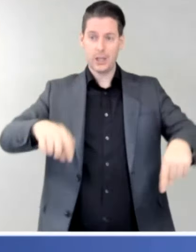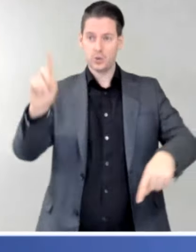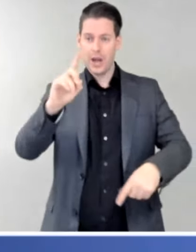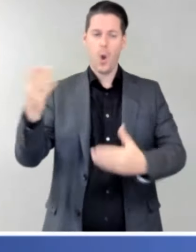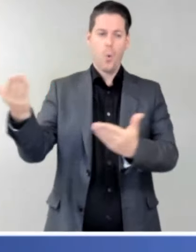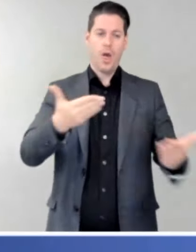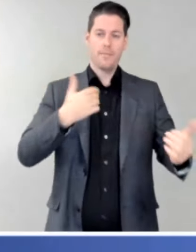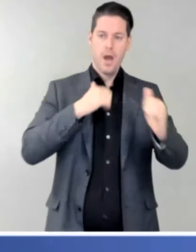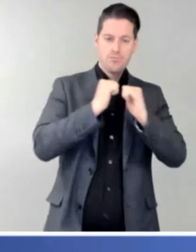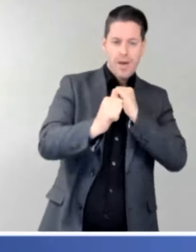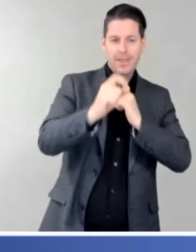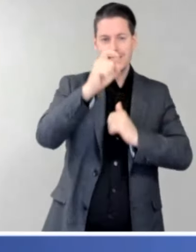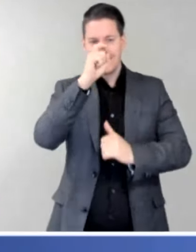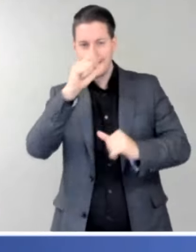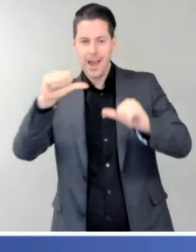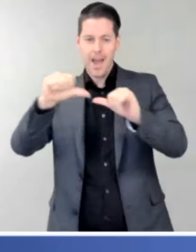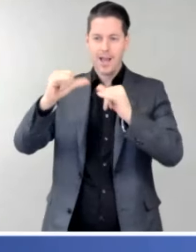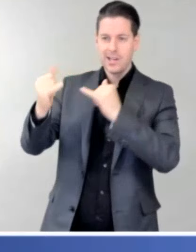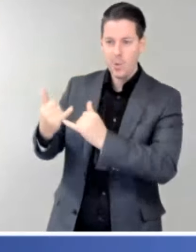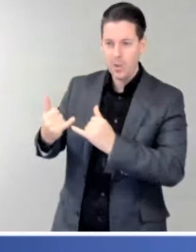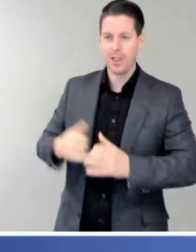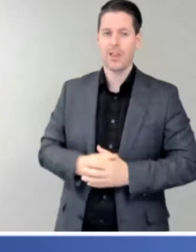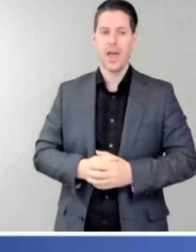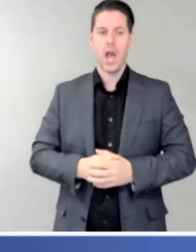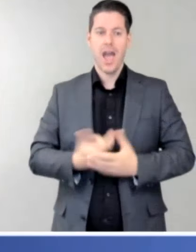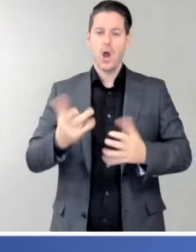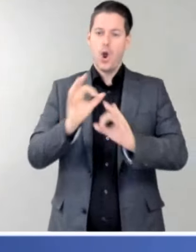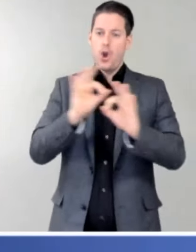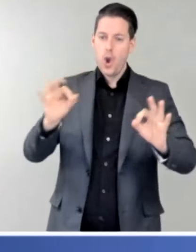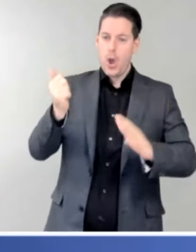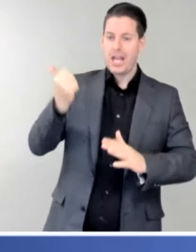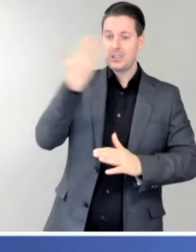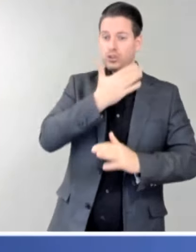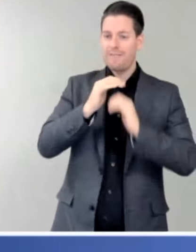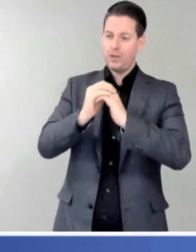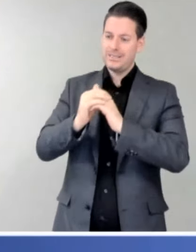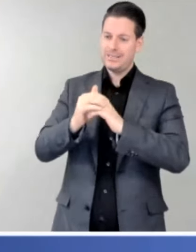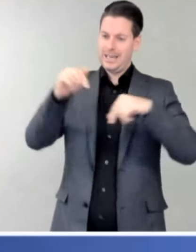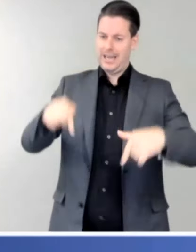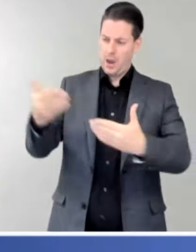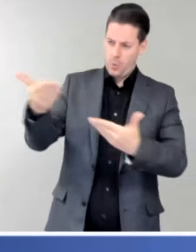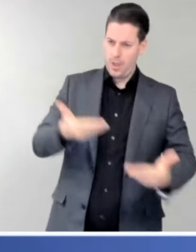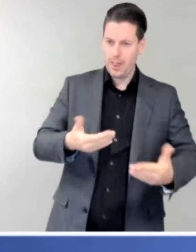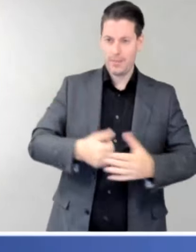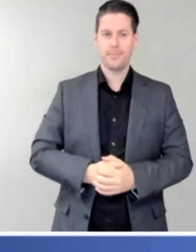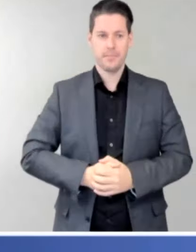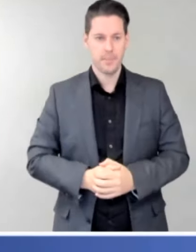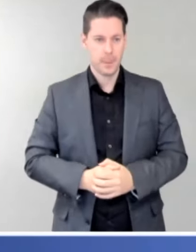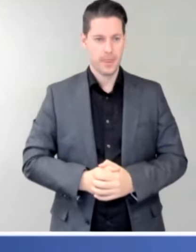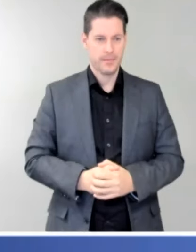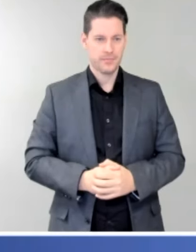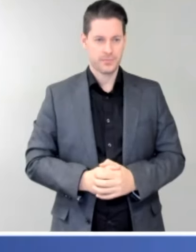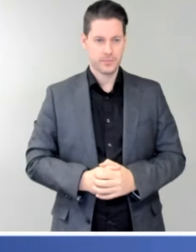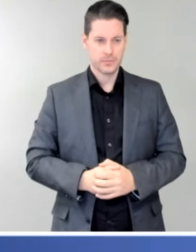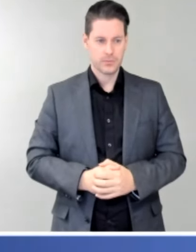aunts and uncles, and extend that to all of our non-Indigenous friends that have joined us. Ladies, gentlemen and distinguished guests, welcome. The Ngunnawal community